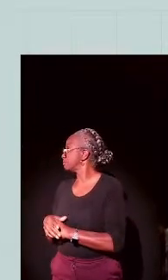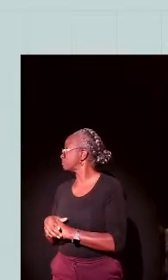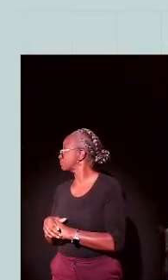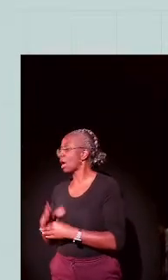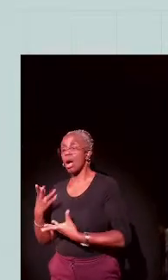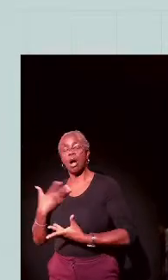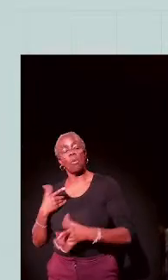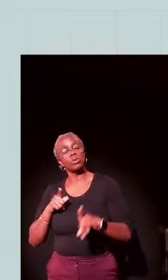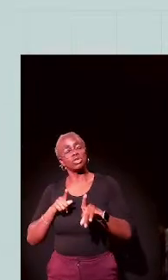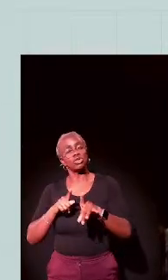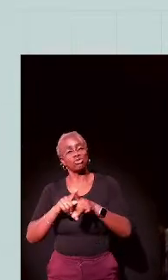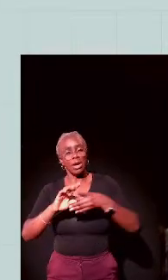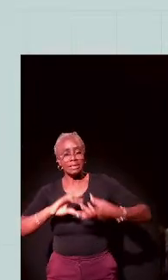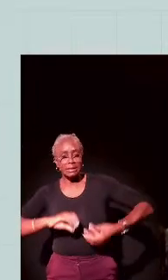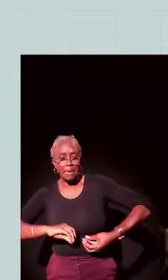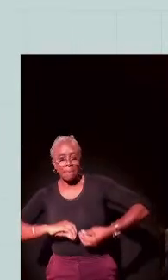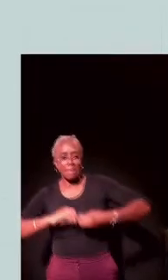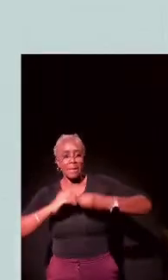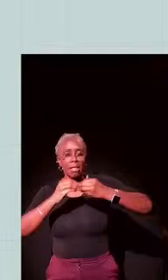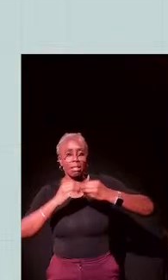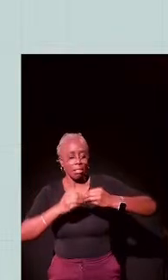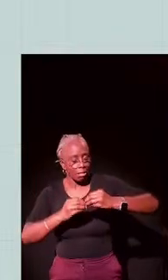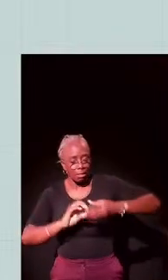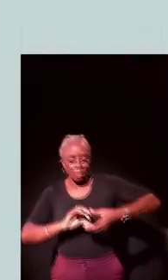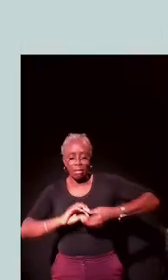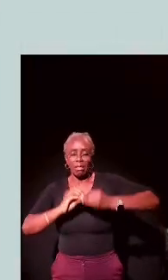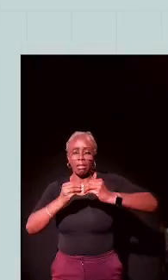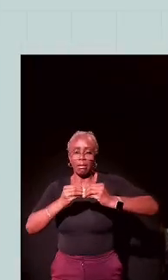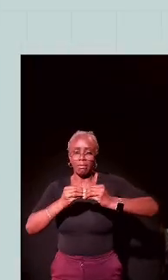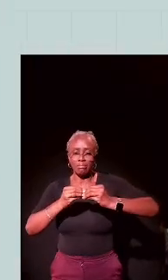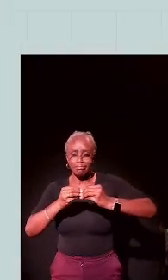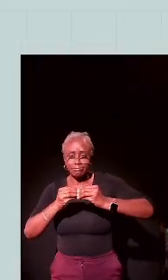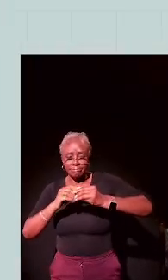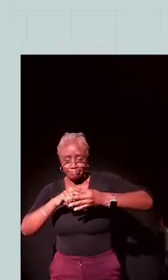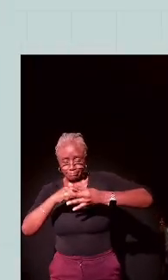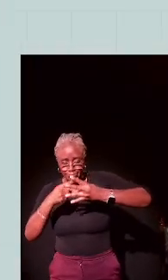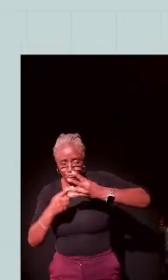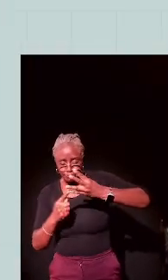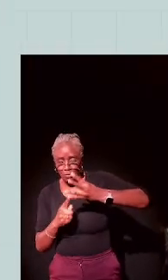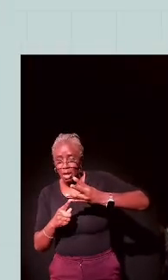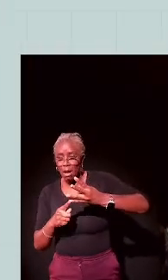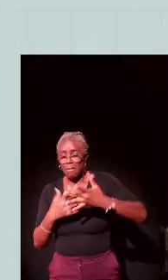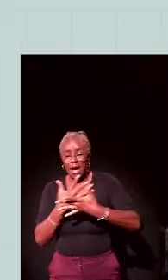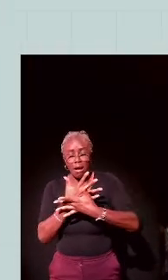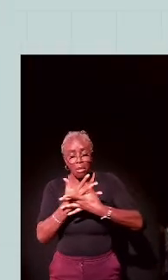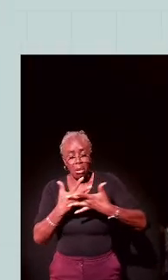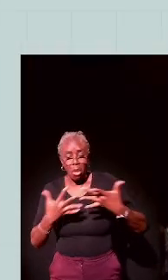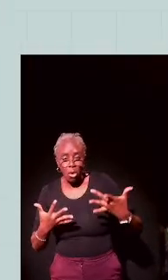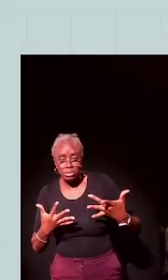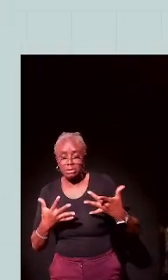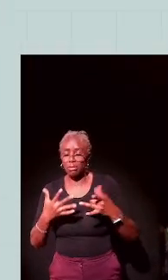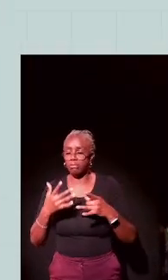build out a gaming controller. But interestingly, I think as many others have realized that there's a